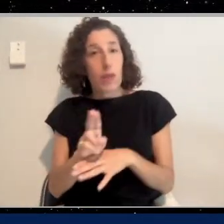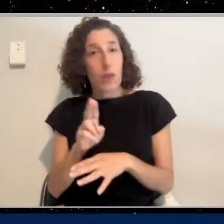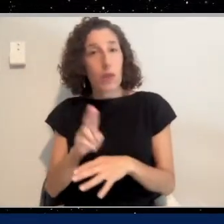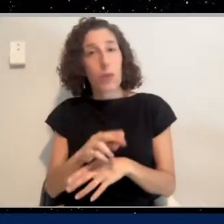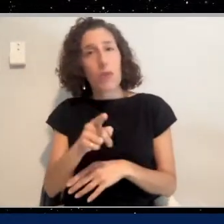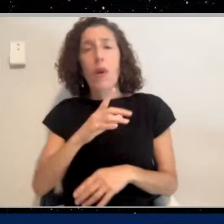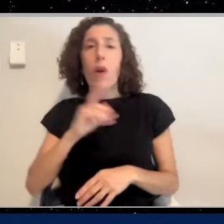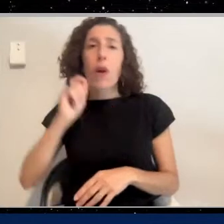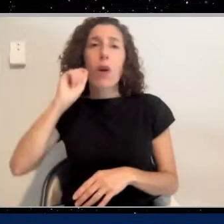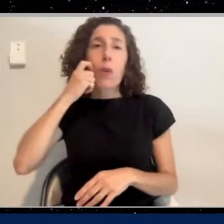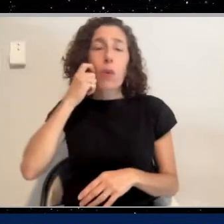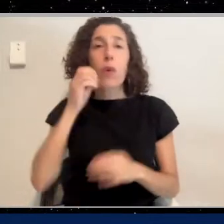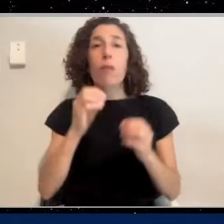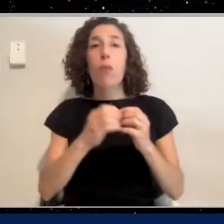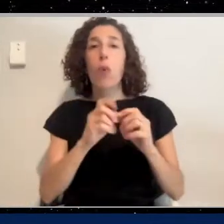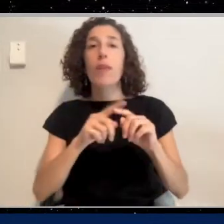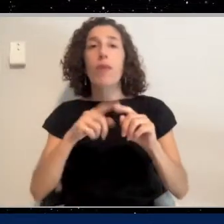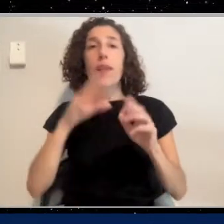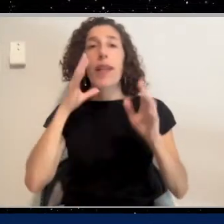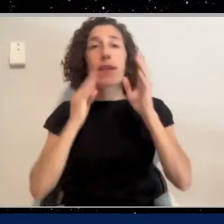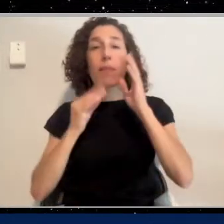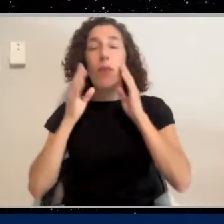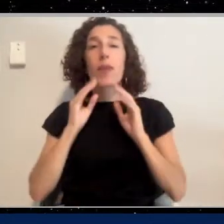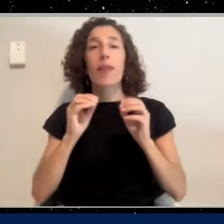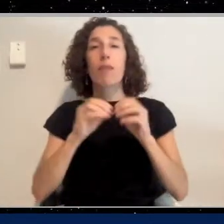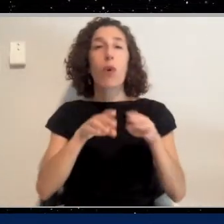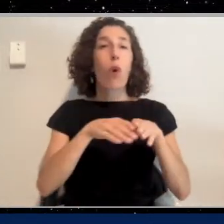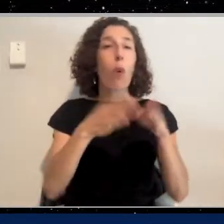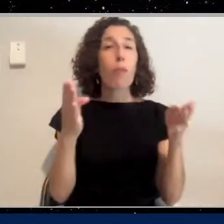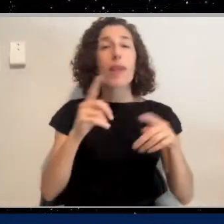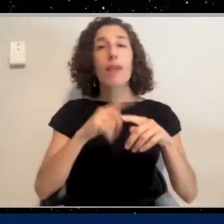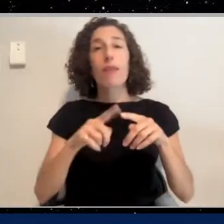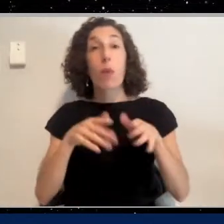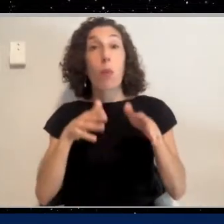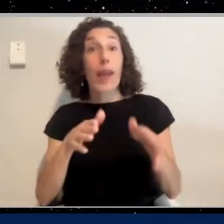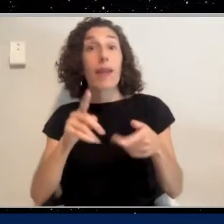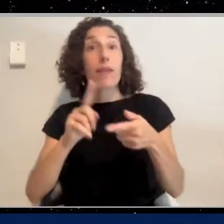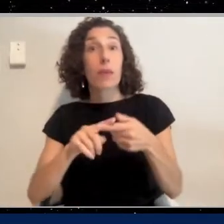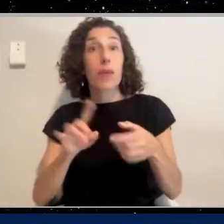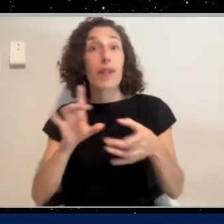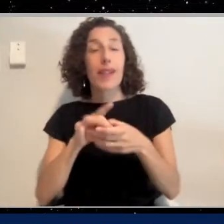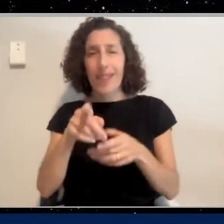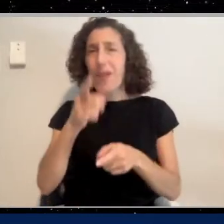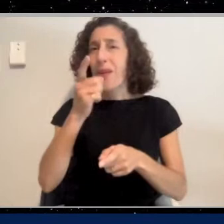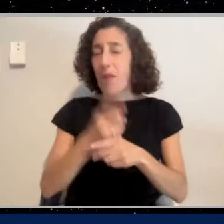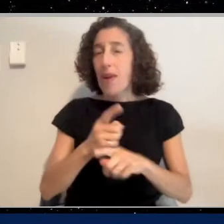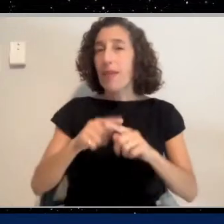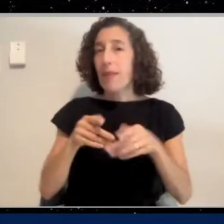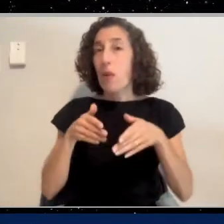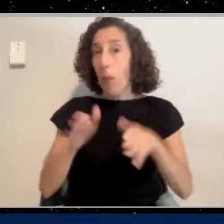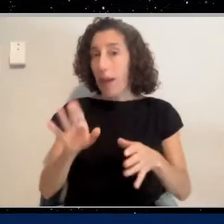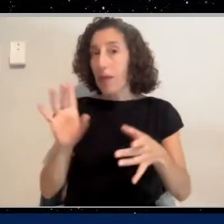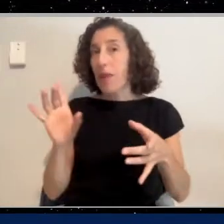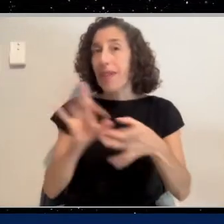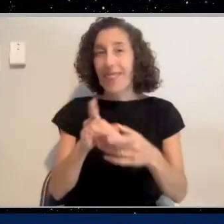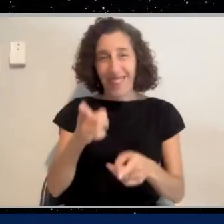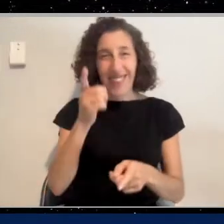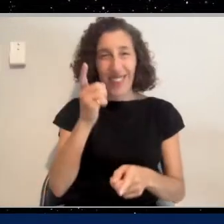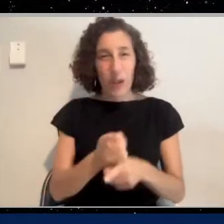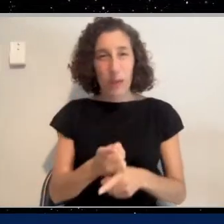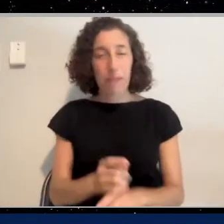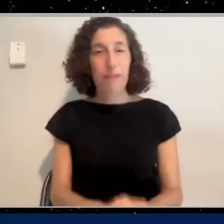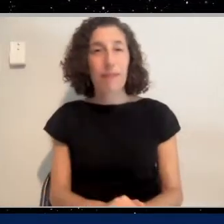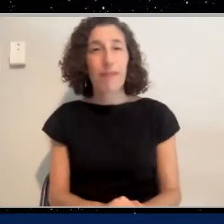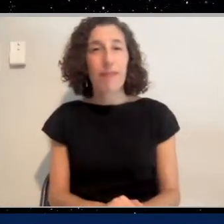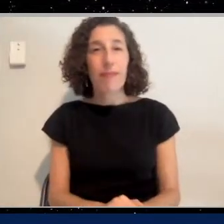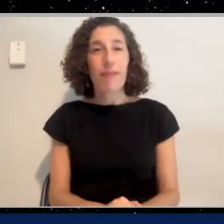more way to experience things for lots of people, right? Absolutely. And, we really try to build in some of